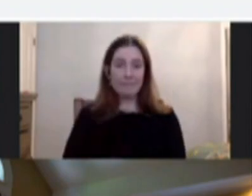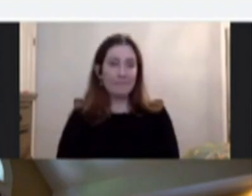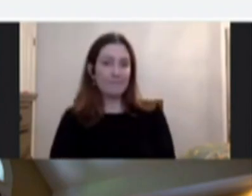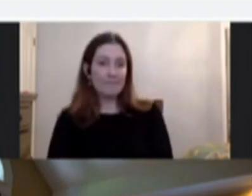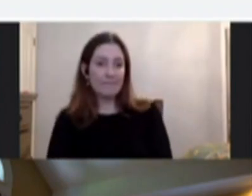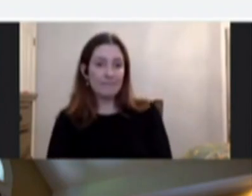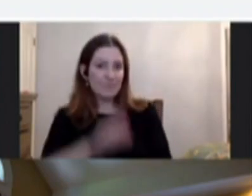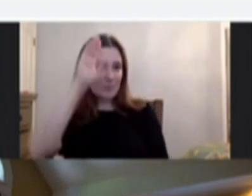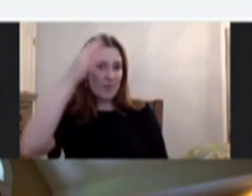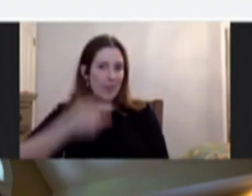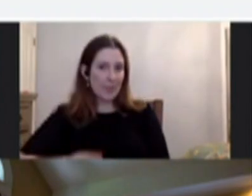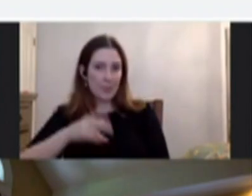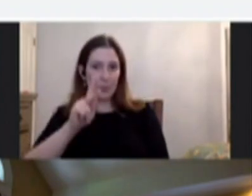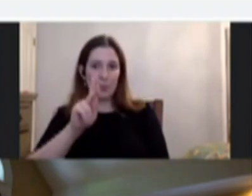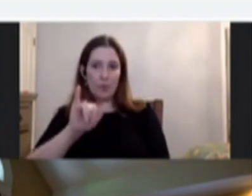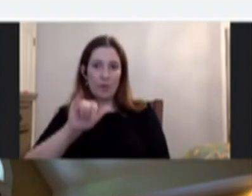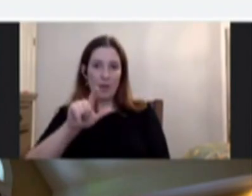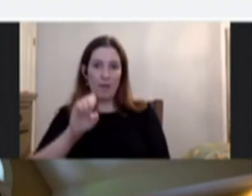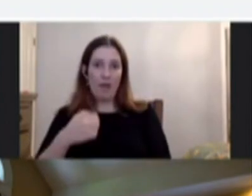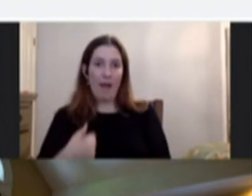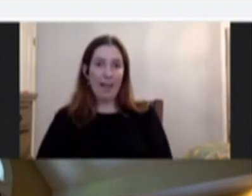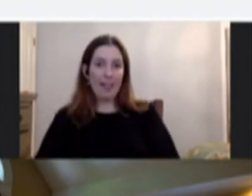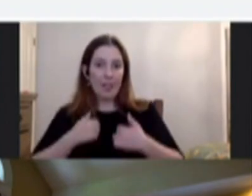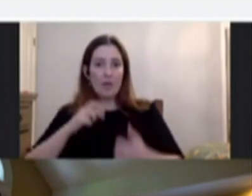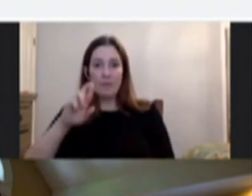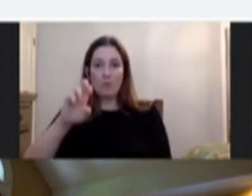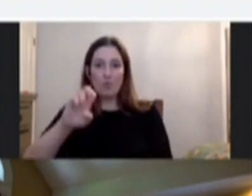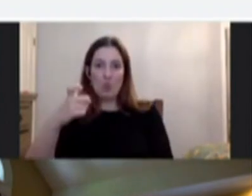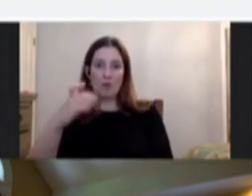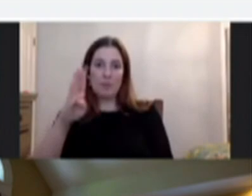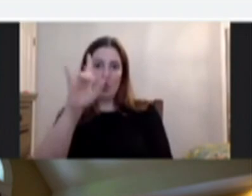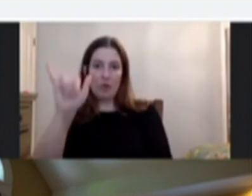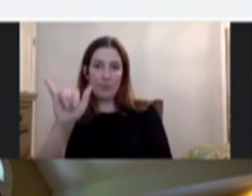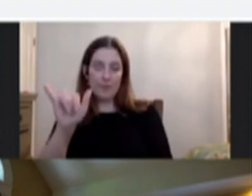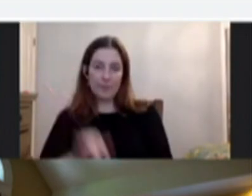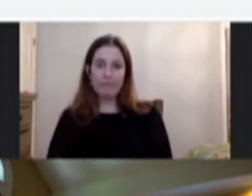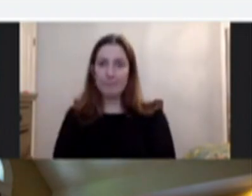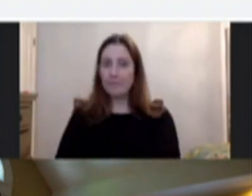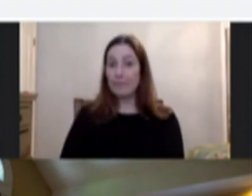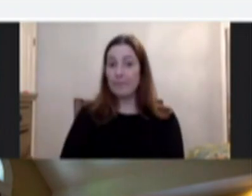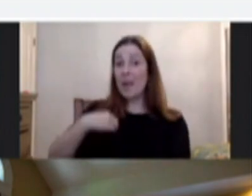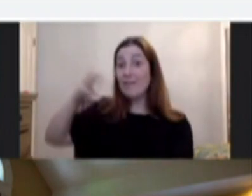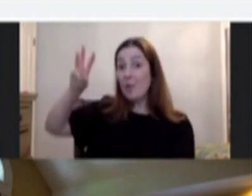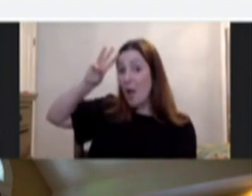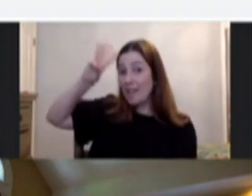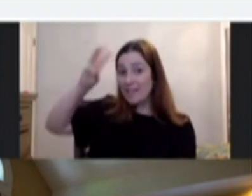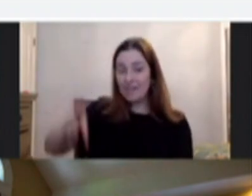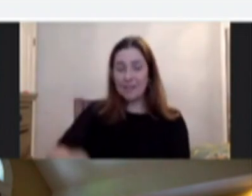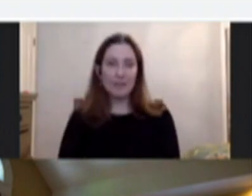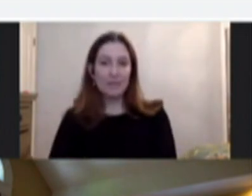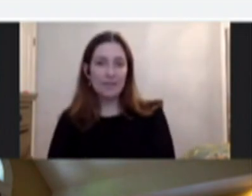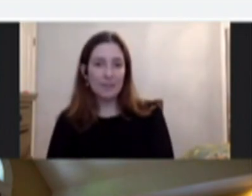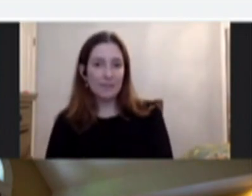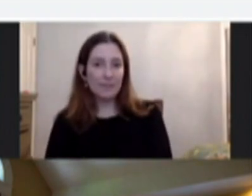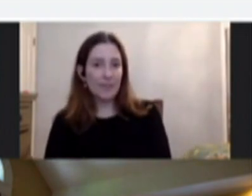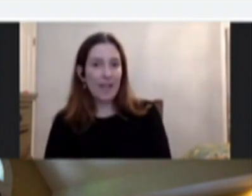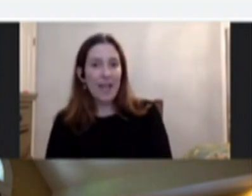Hi, this is Kyle. I live in Roxbury. We have Wesley.